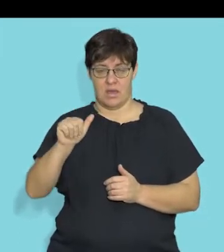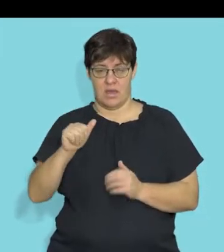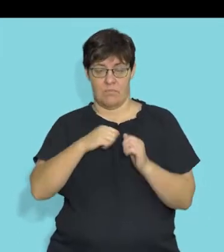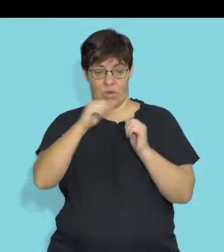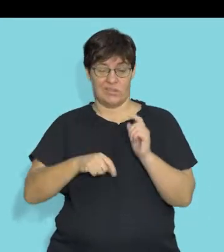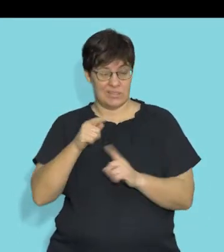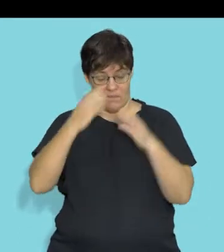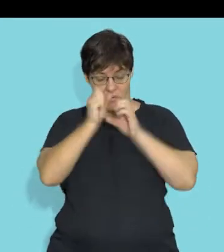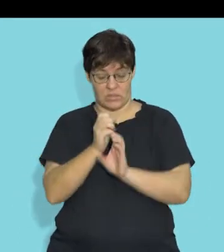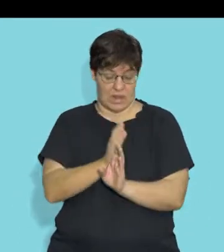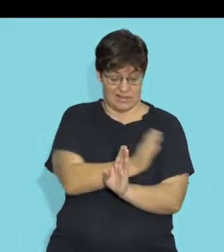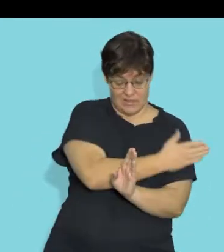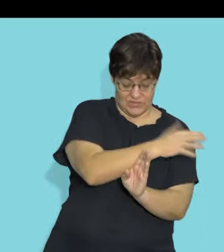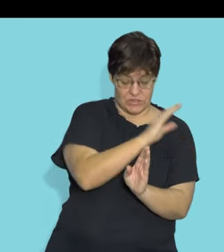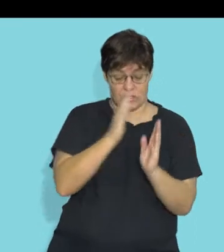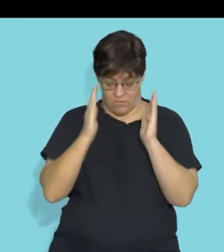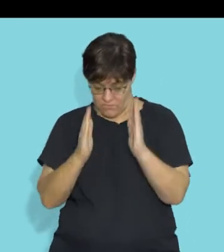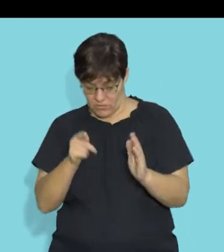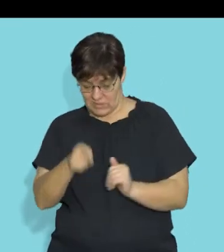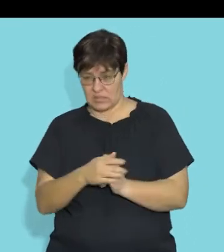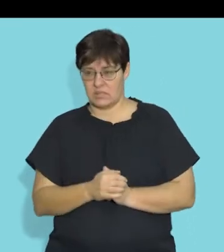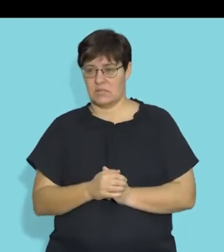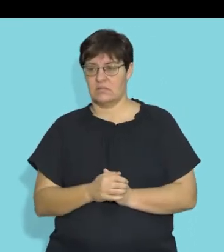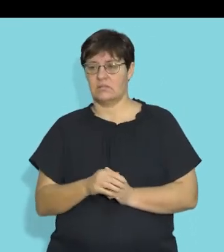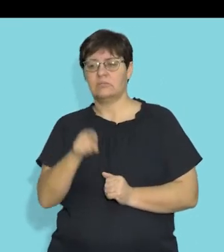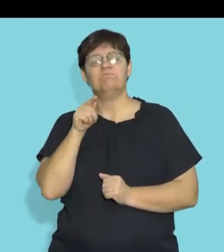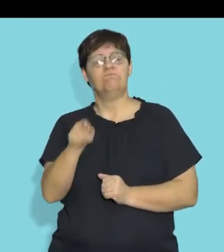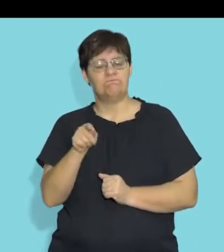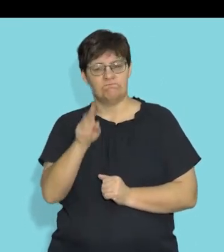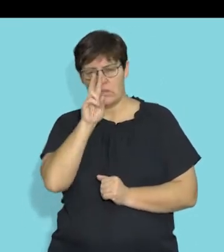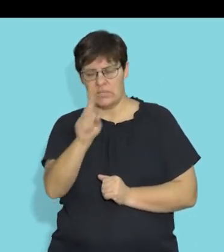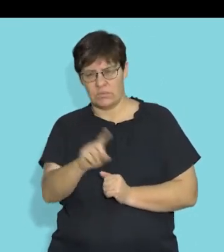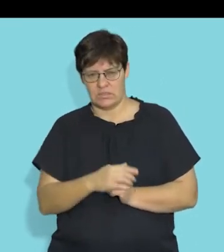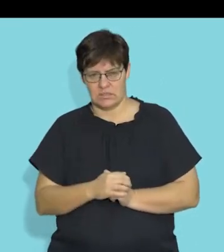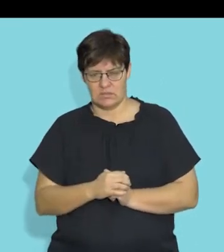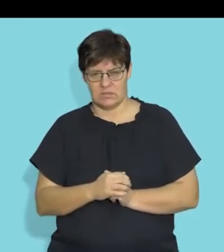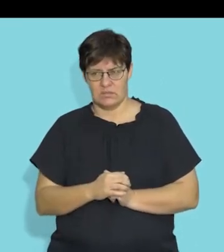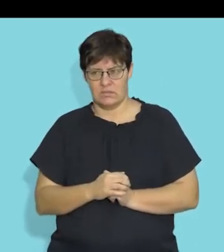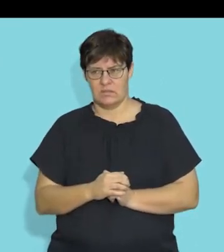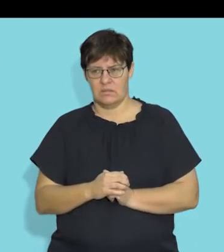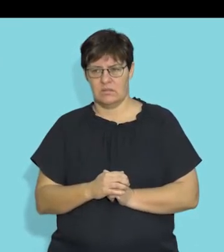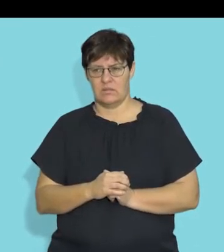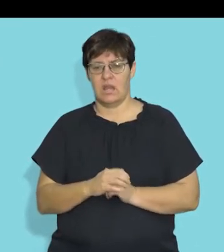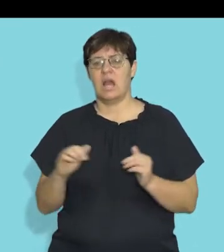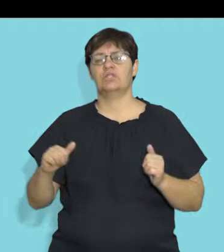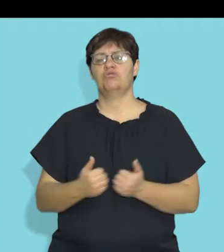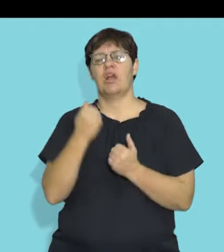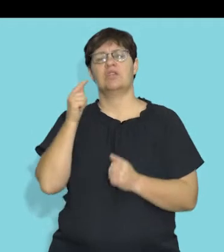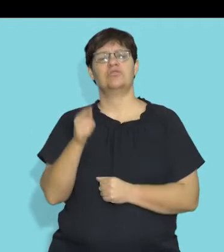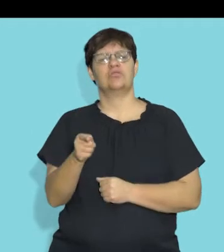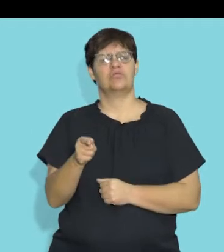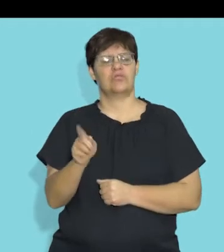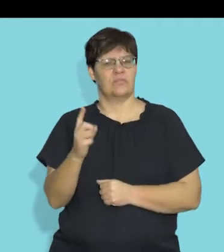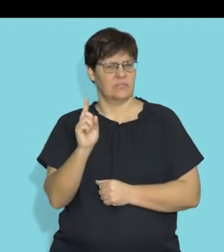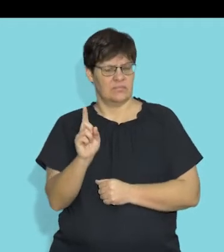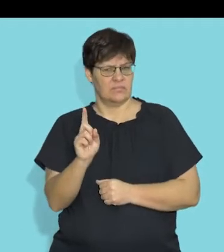now. And if we look at this one here, let's look at the first challenge that we have here. If